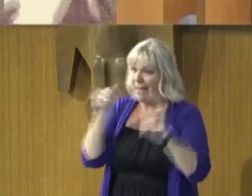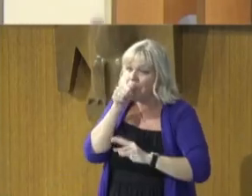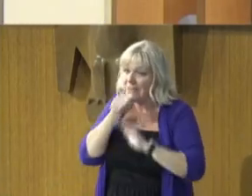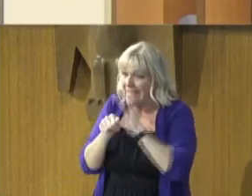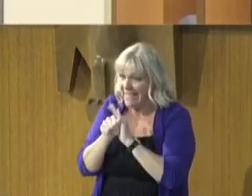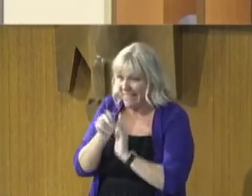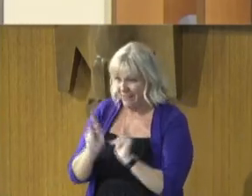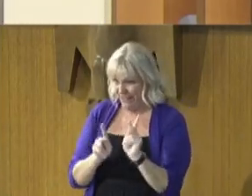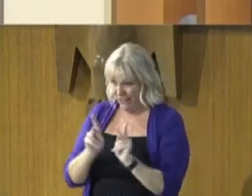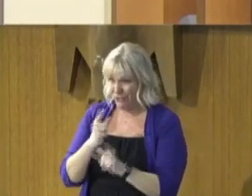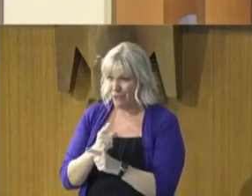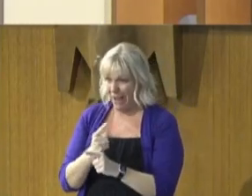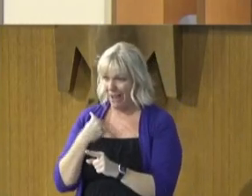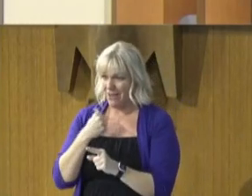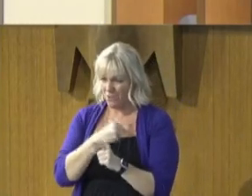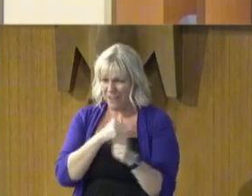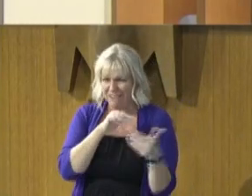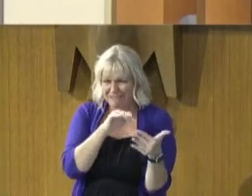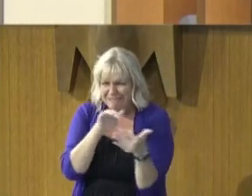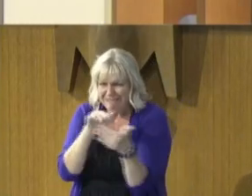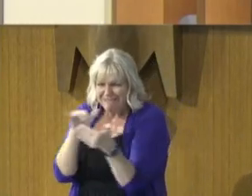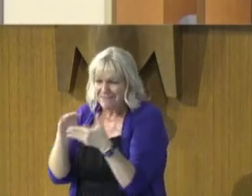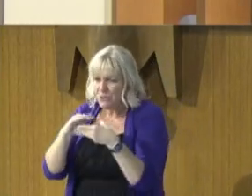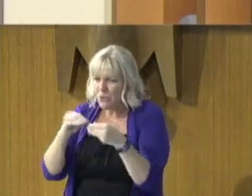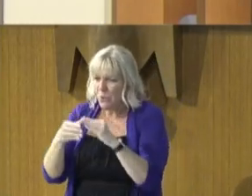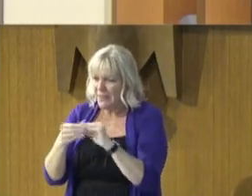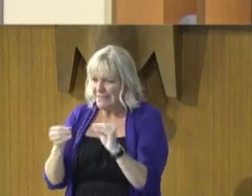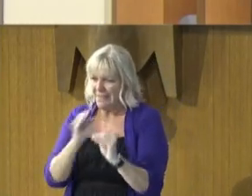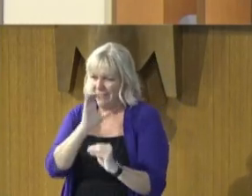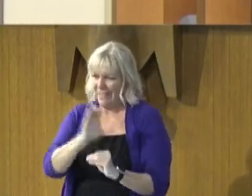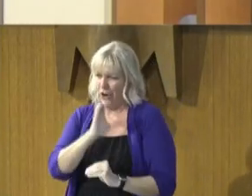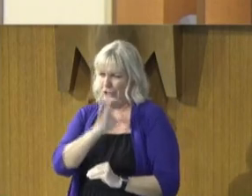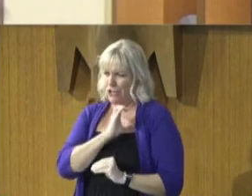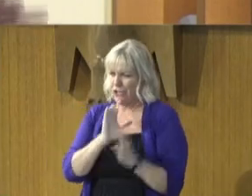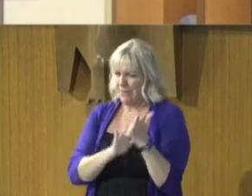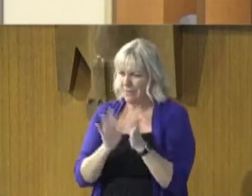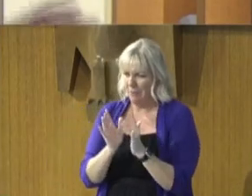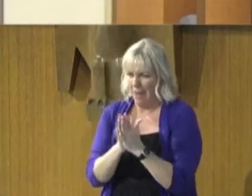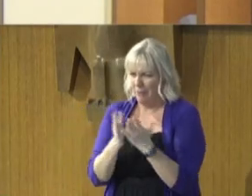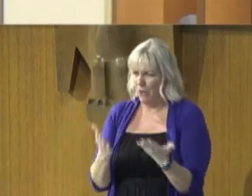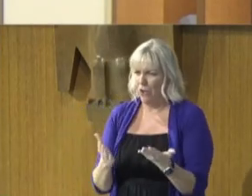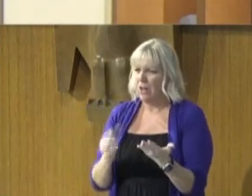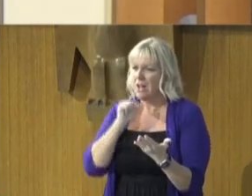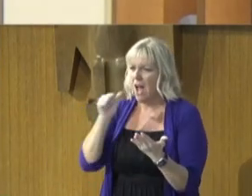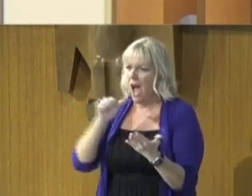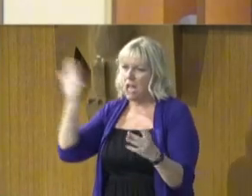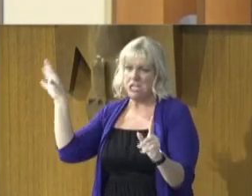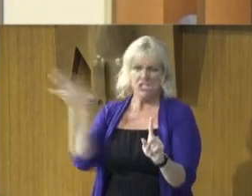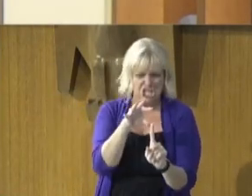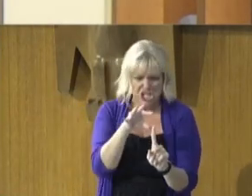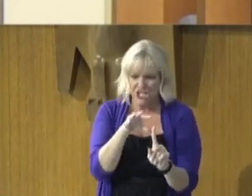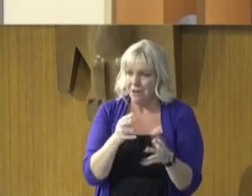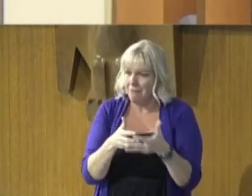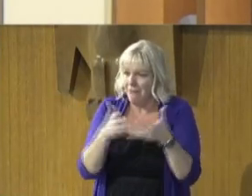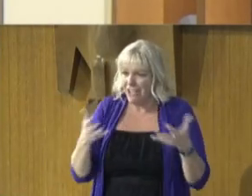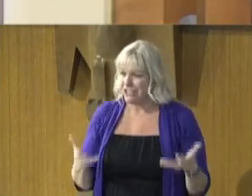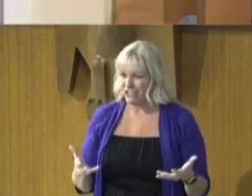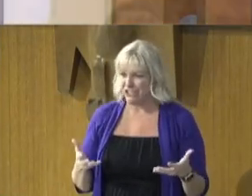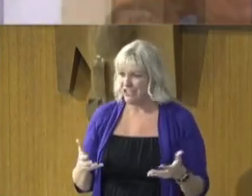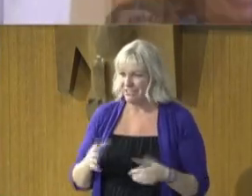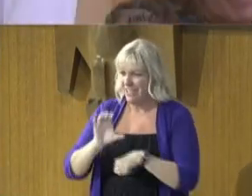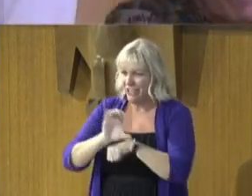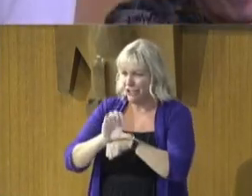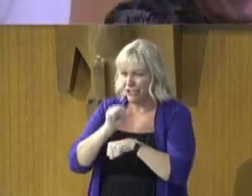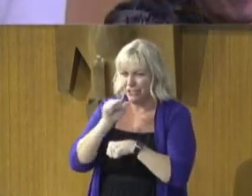exploring stories of obscure characters in the Bible who don't get the spotlight very often in the life of the